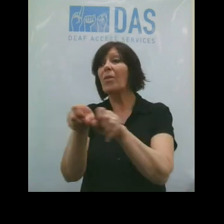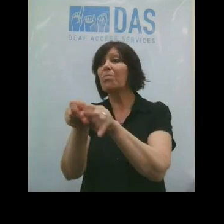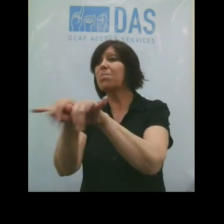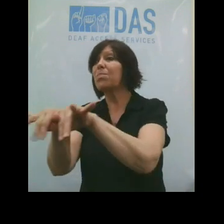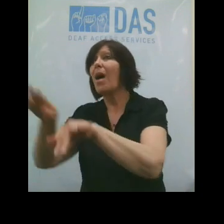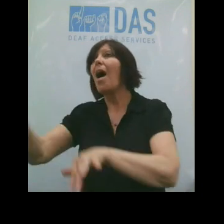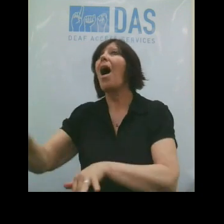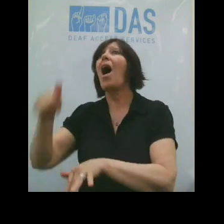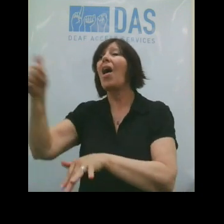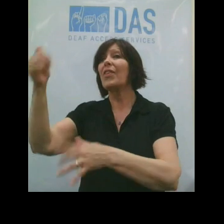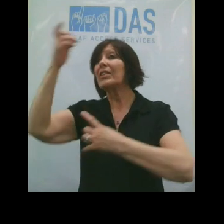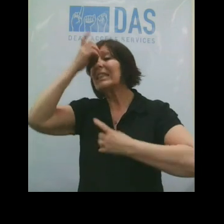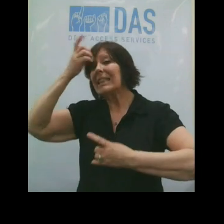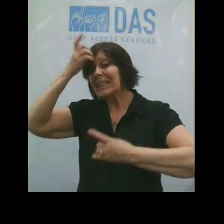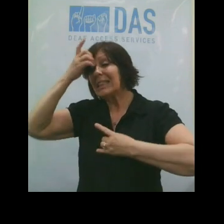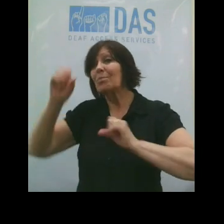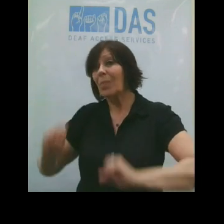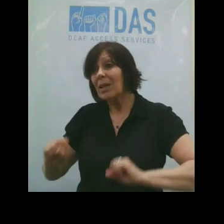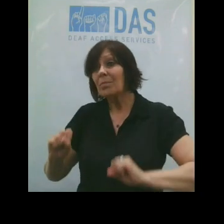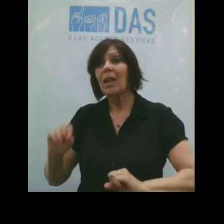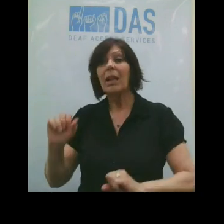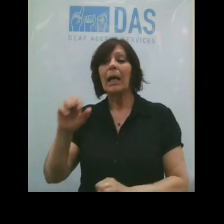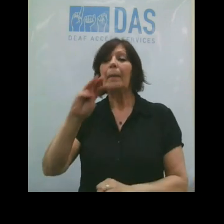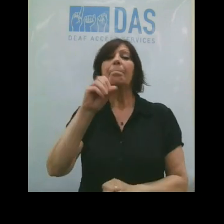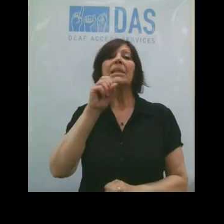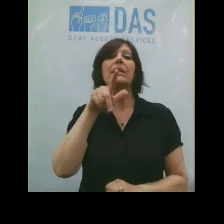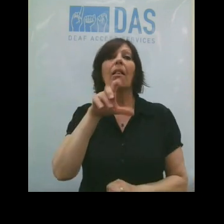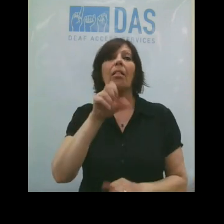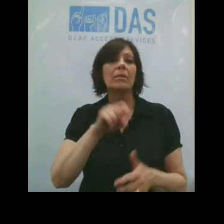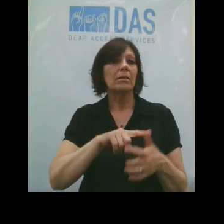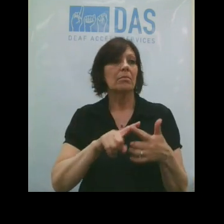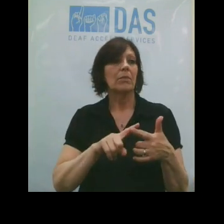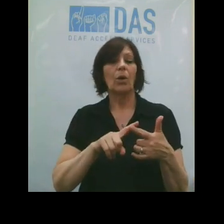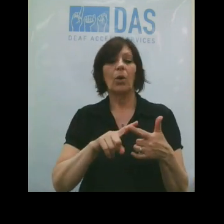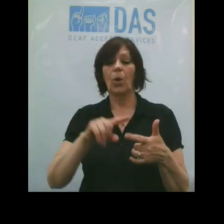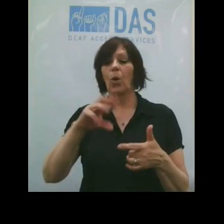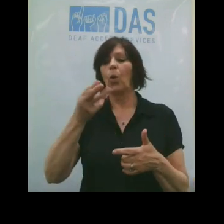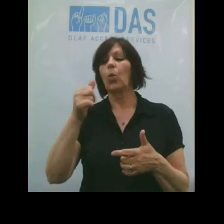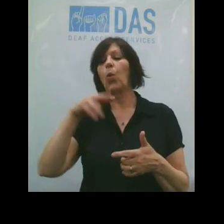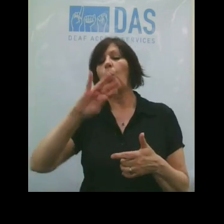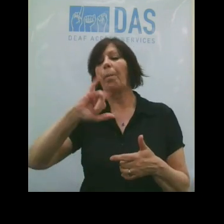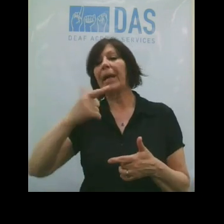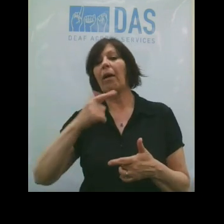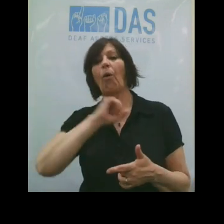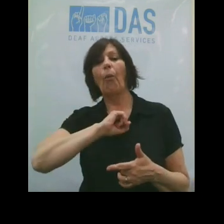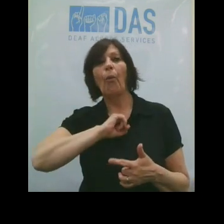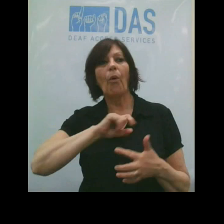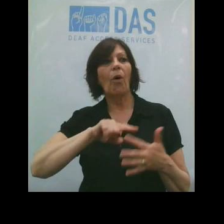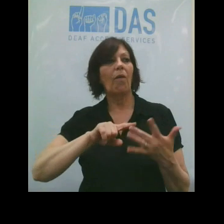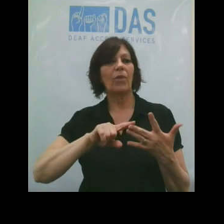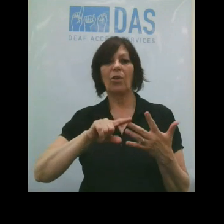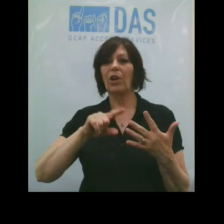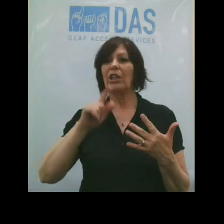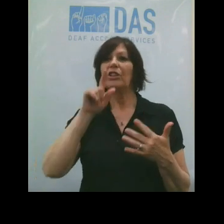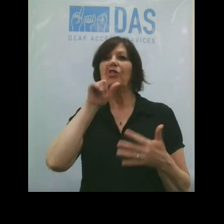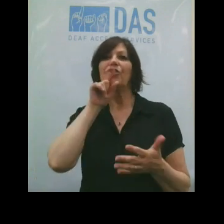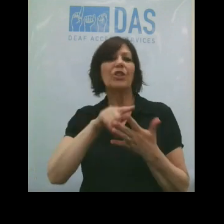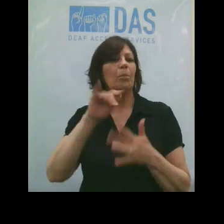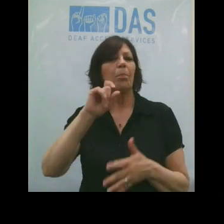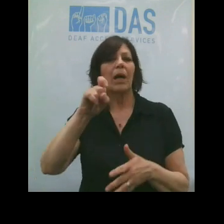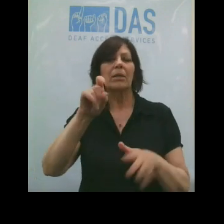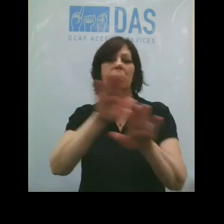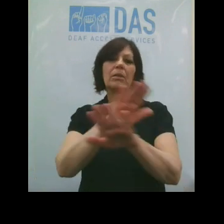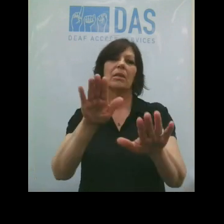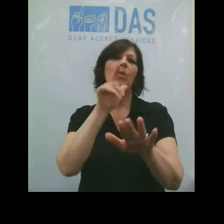other vaccine preventable diseases like measles or whooping cough or mumps or chickenpox, and we don't need that on top of the